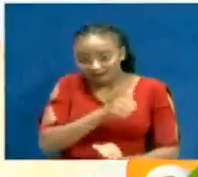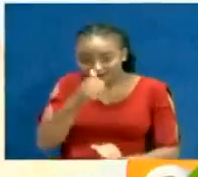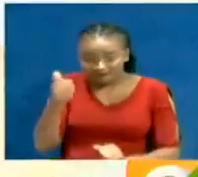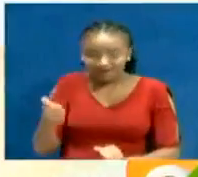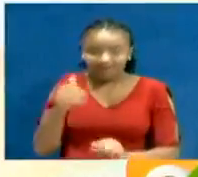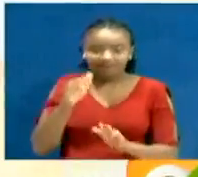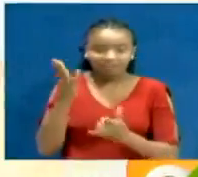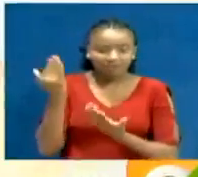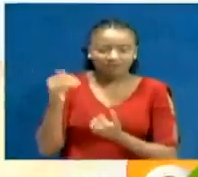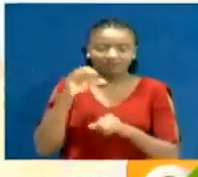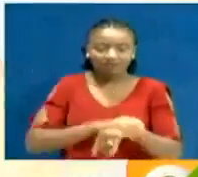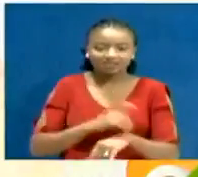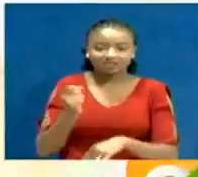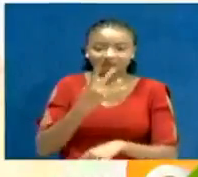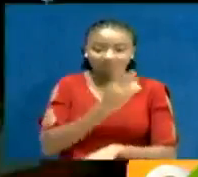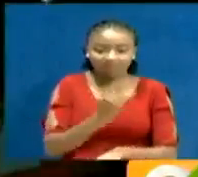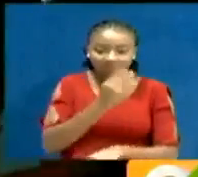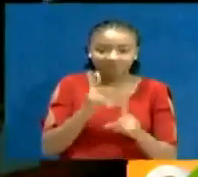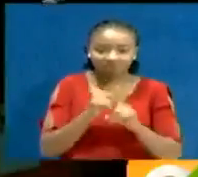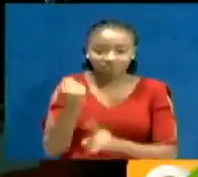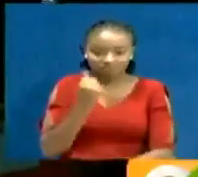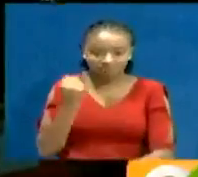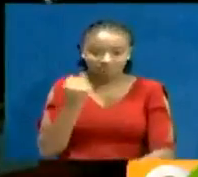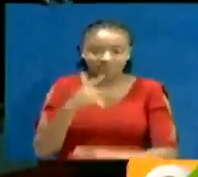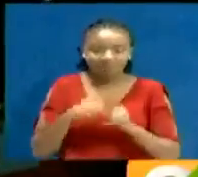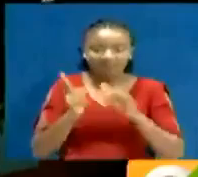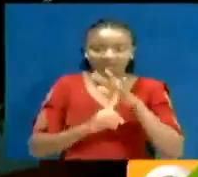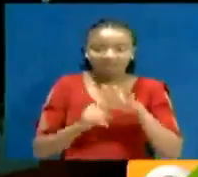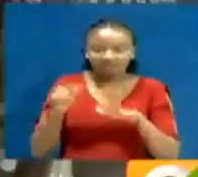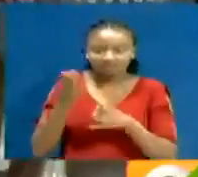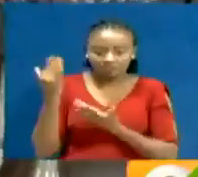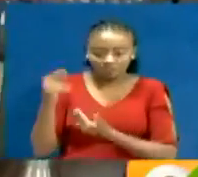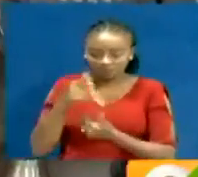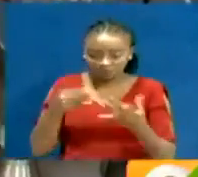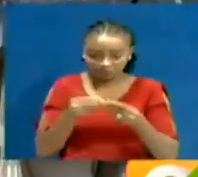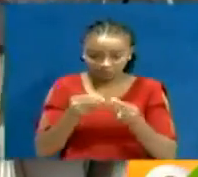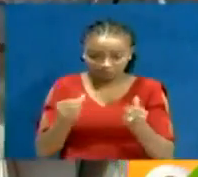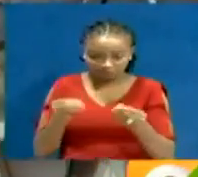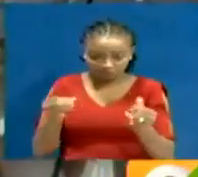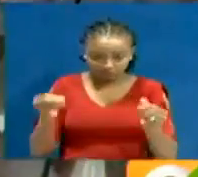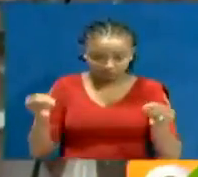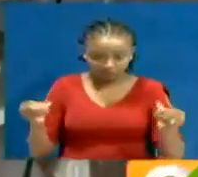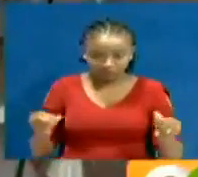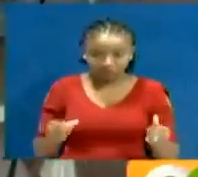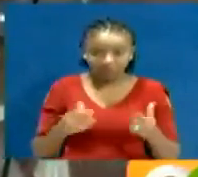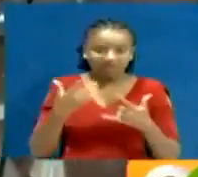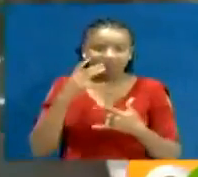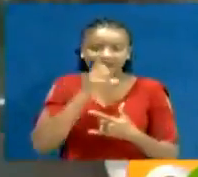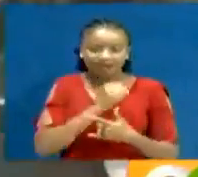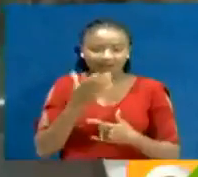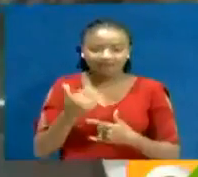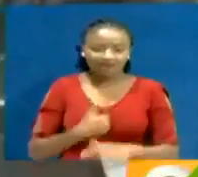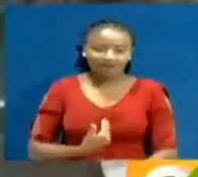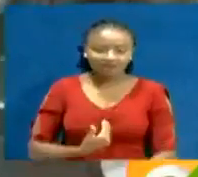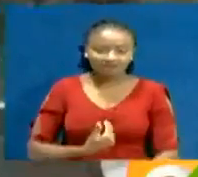jab in the months of April and May, the ministry says it is seeking to progressively bridge that gap with the assistance of the COVAX facility as well